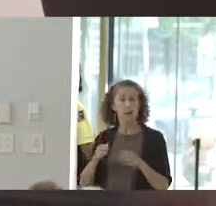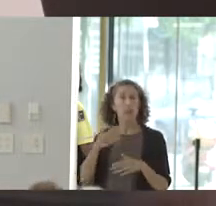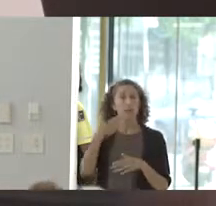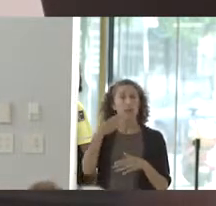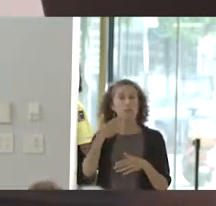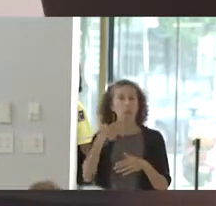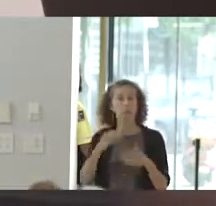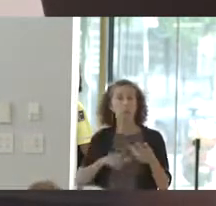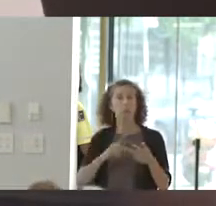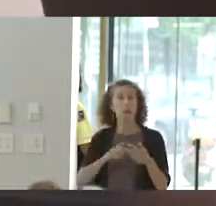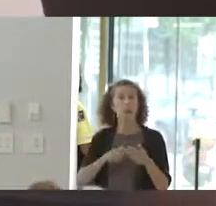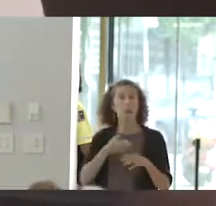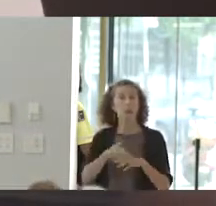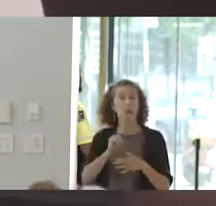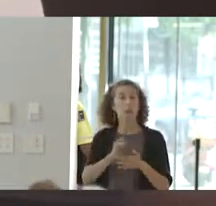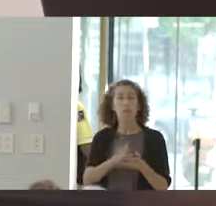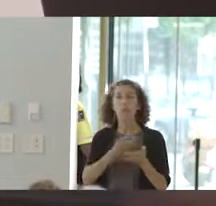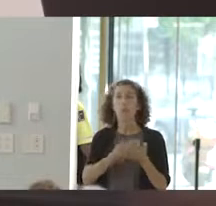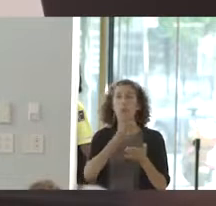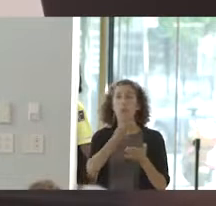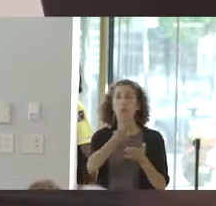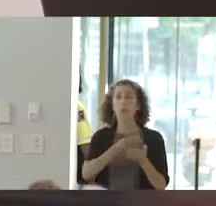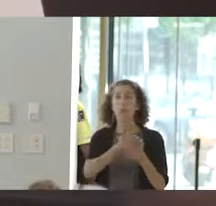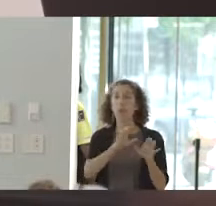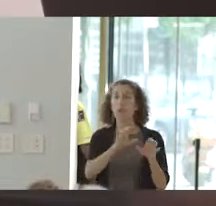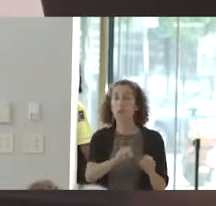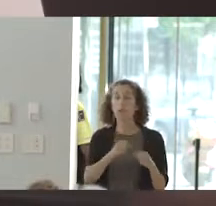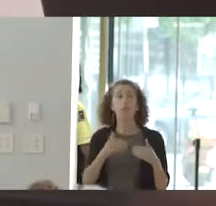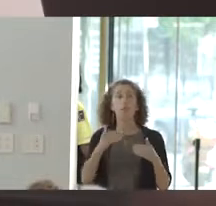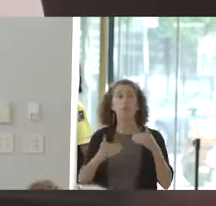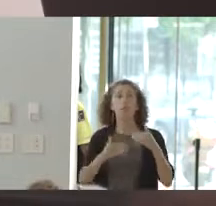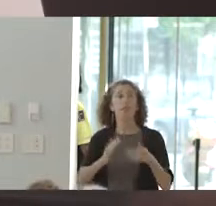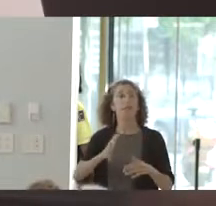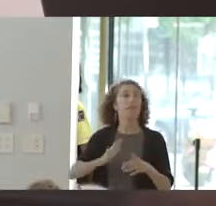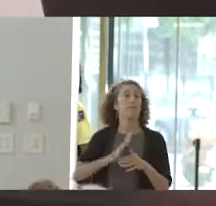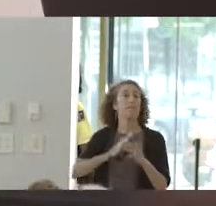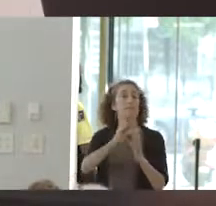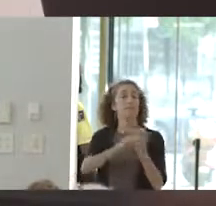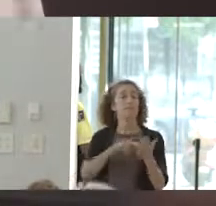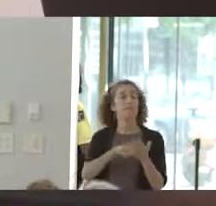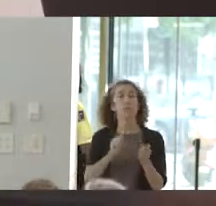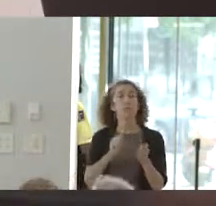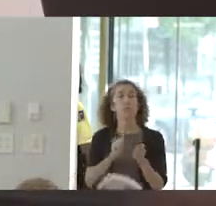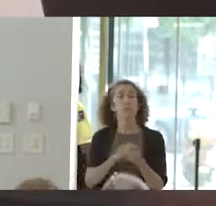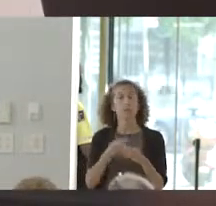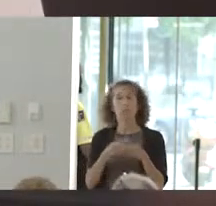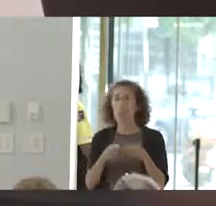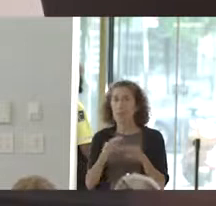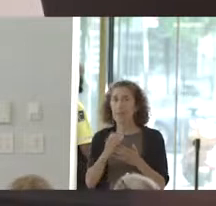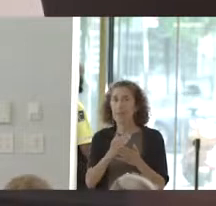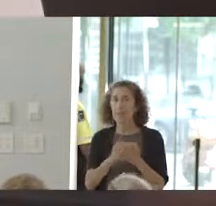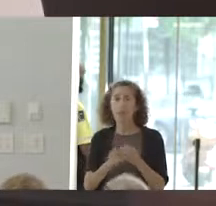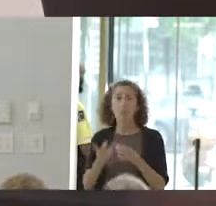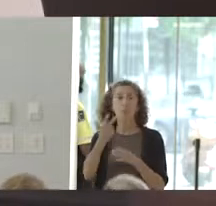put together the procurement process, and through a short list of 3 folks,